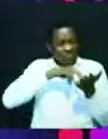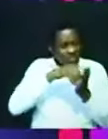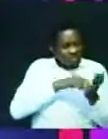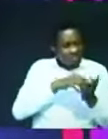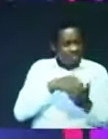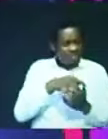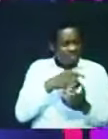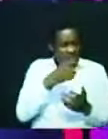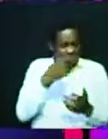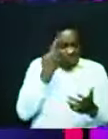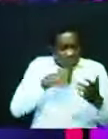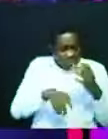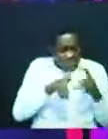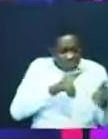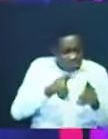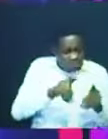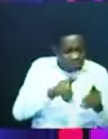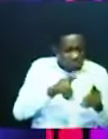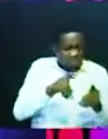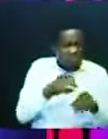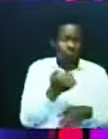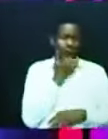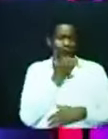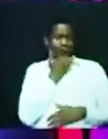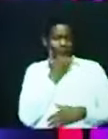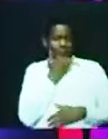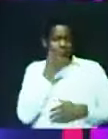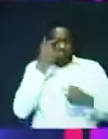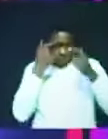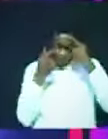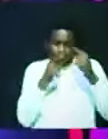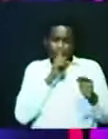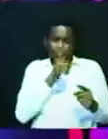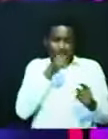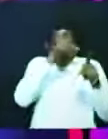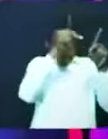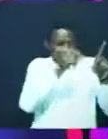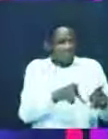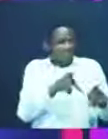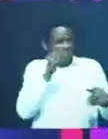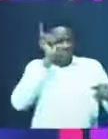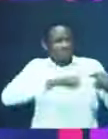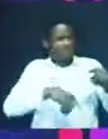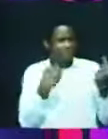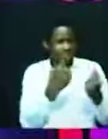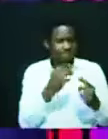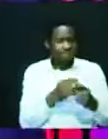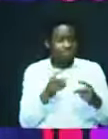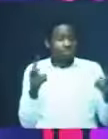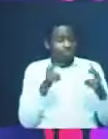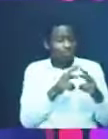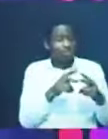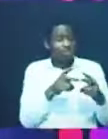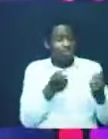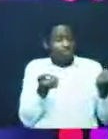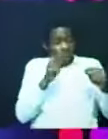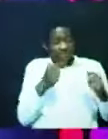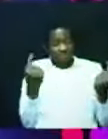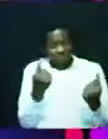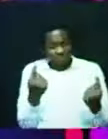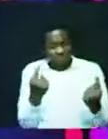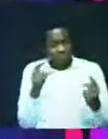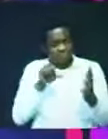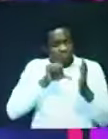who you are. So anything that is contrary to this is a mistake. That is why you correct it. But you